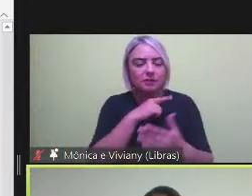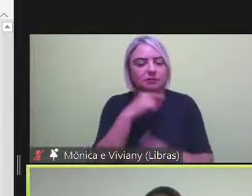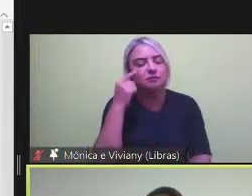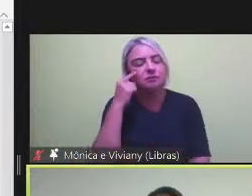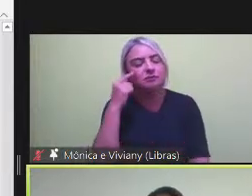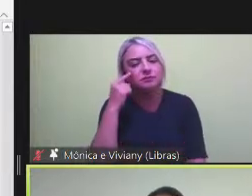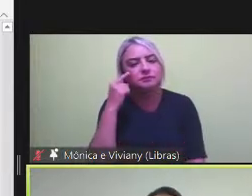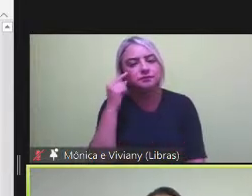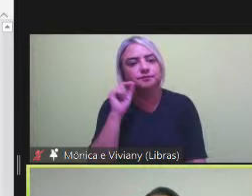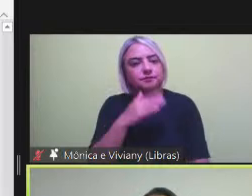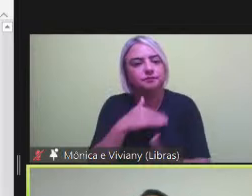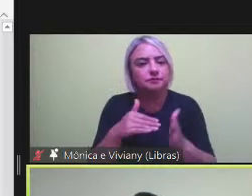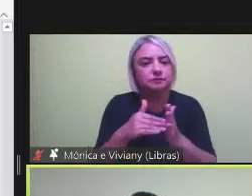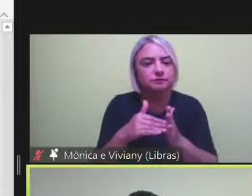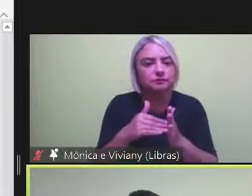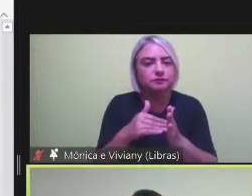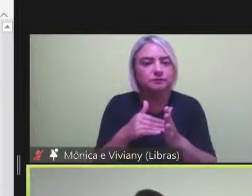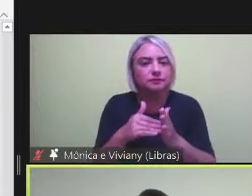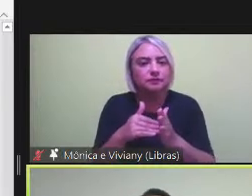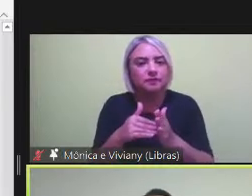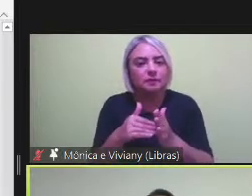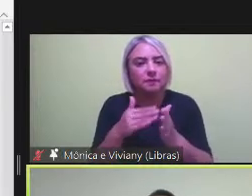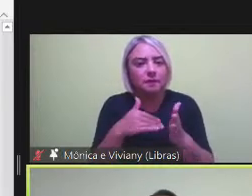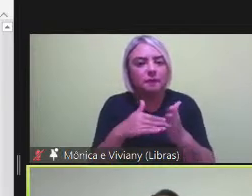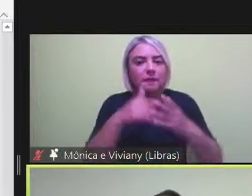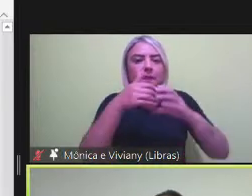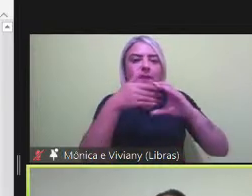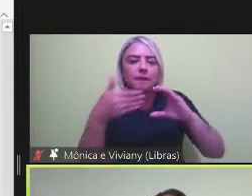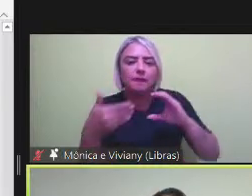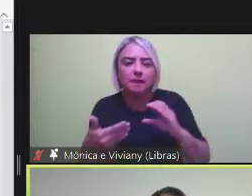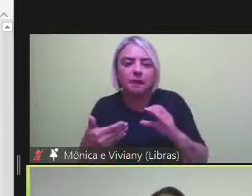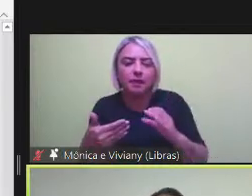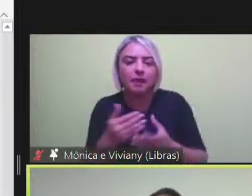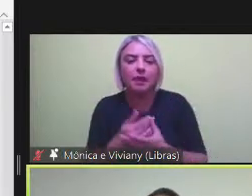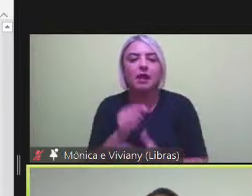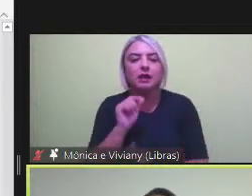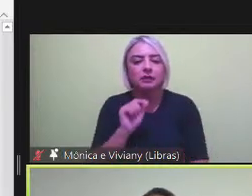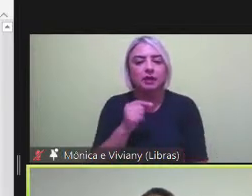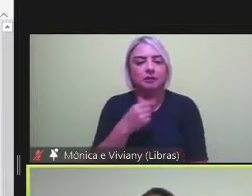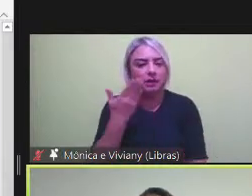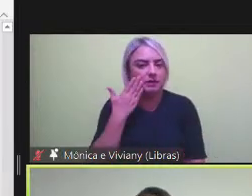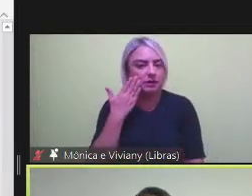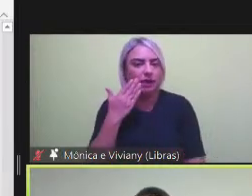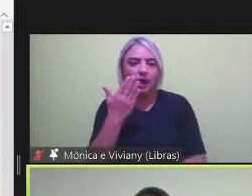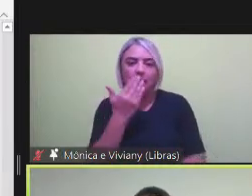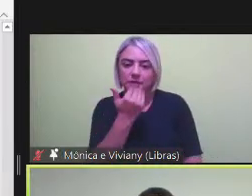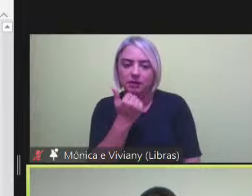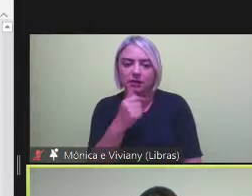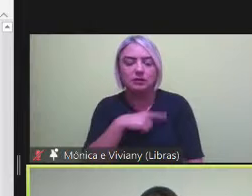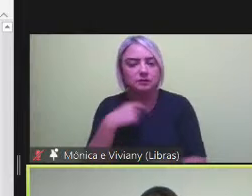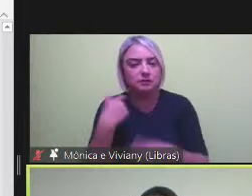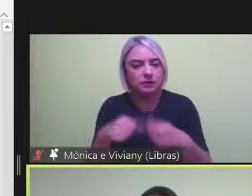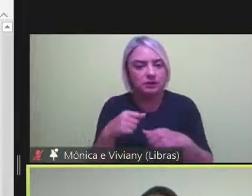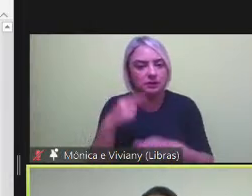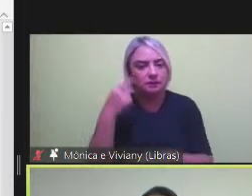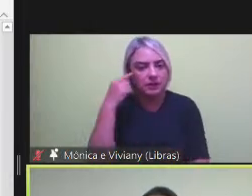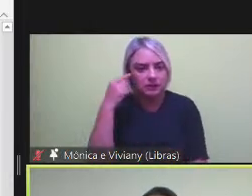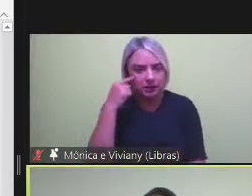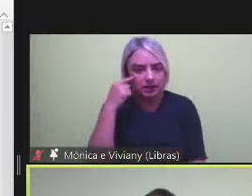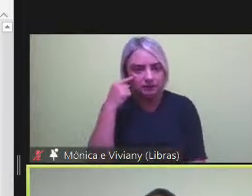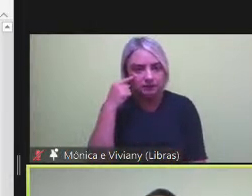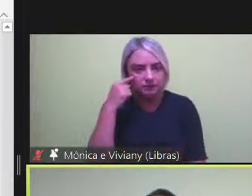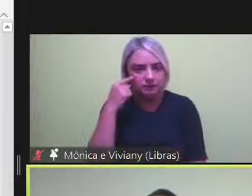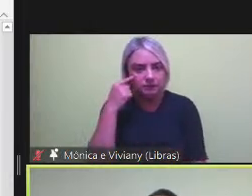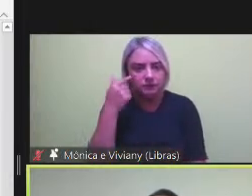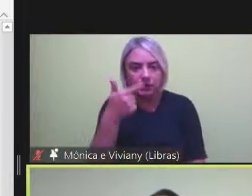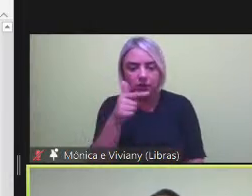is in schools, and we need to think about all the aspects. Okay, so even for us to talk about nutrition, we